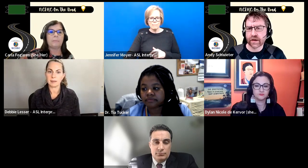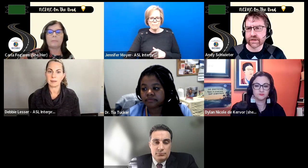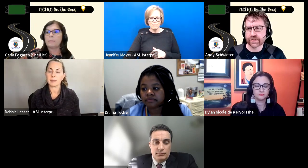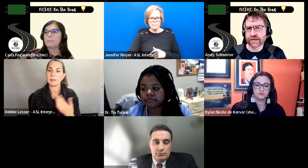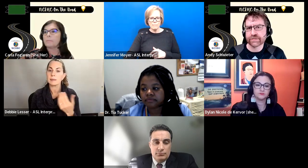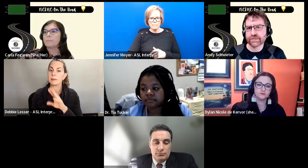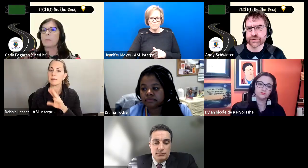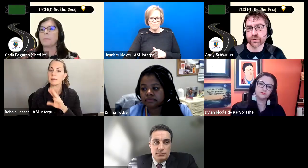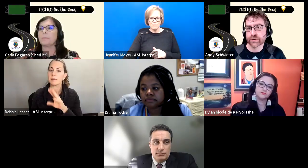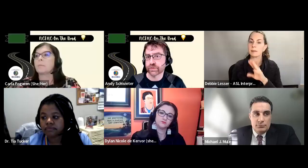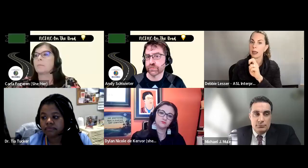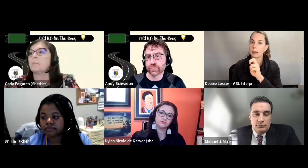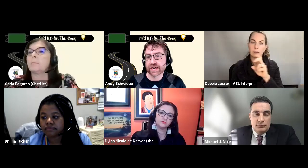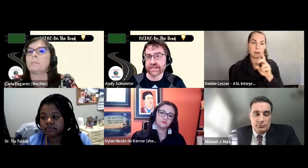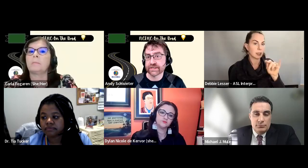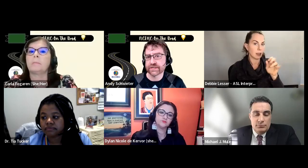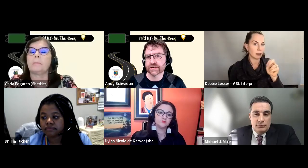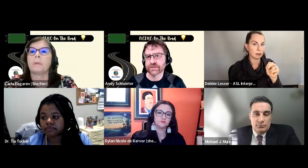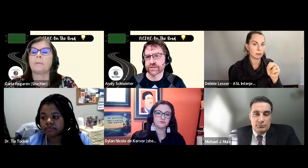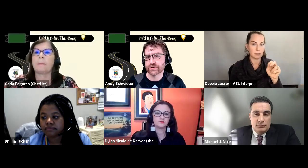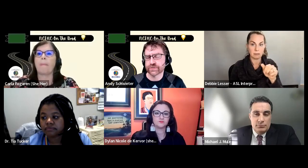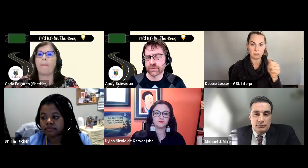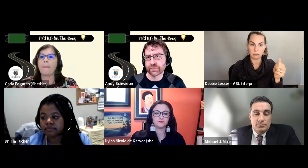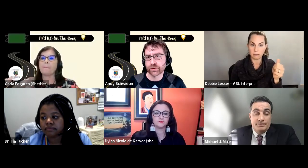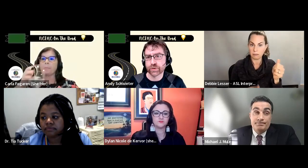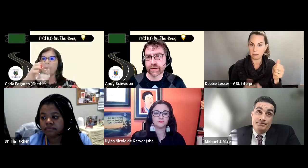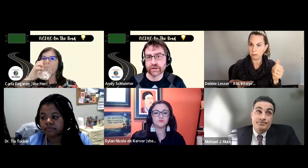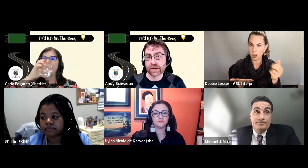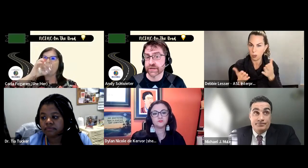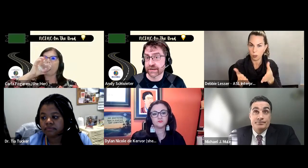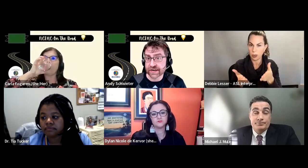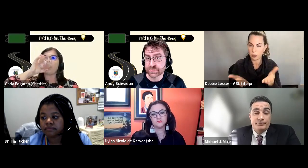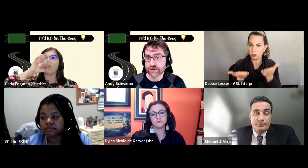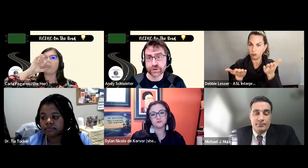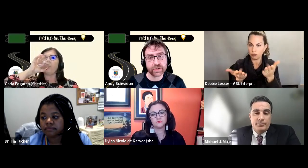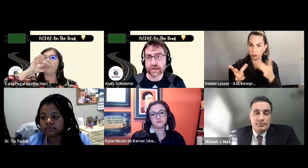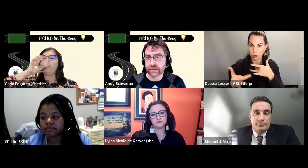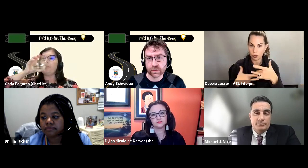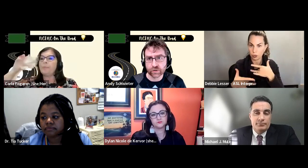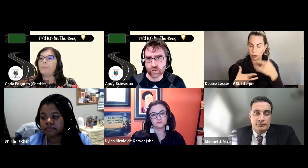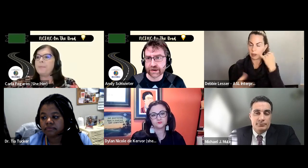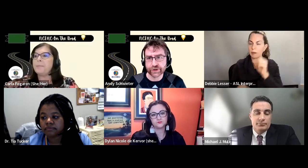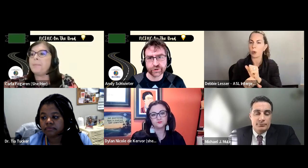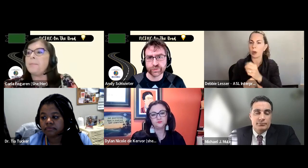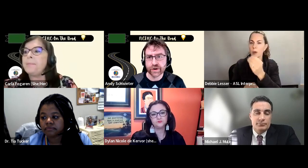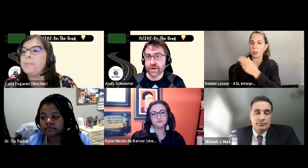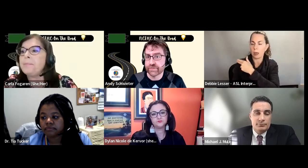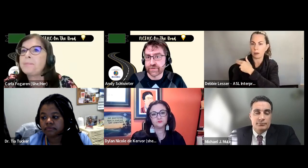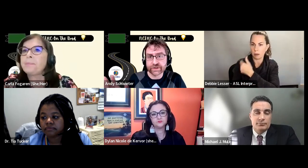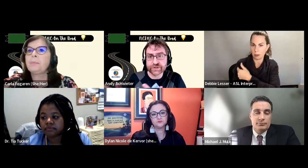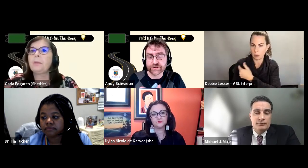Dylan, any other avenues for raising these concerns? I mean, if you're working outside of a hospital, you may not know how do